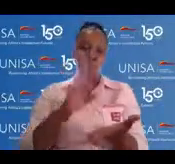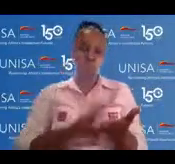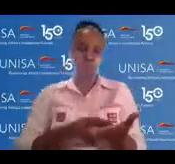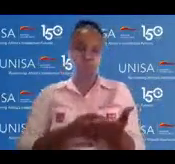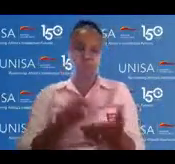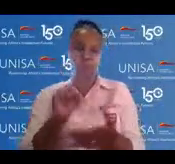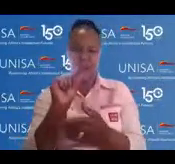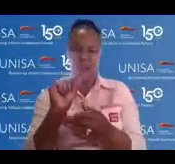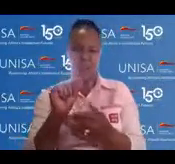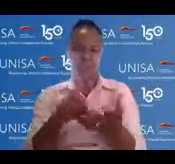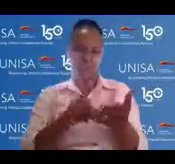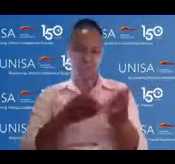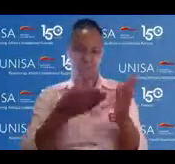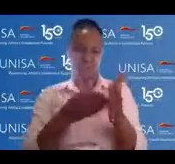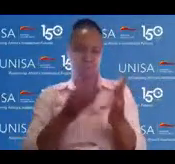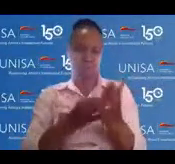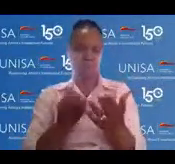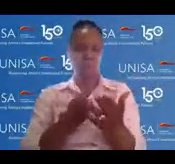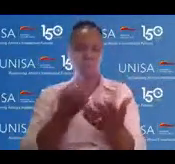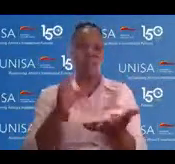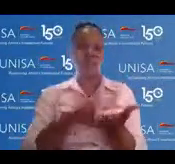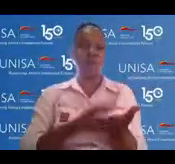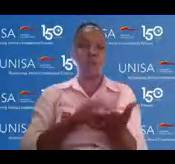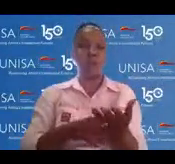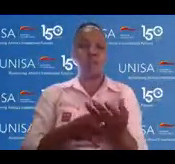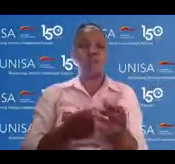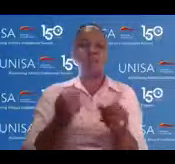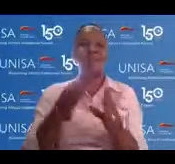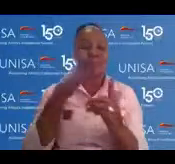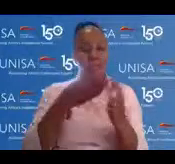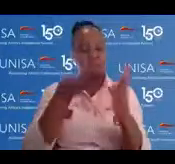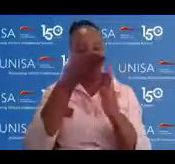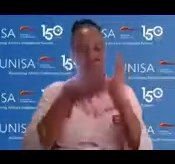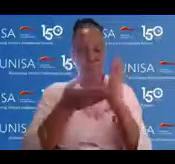it, and then it'll come straight here. Scroll